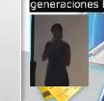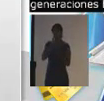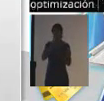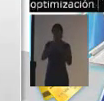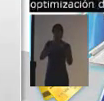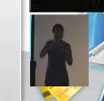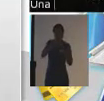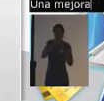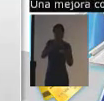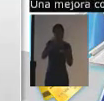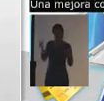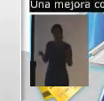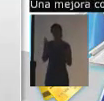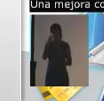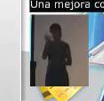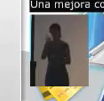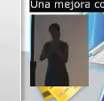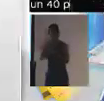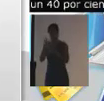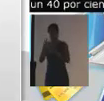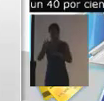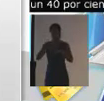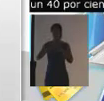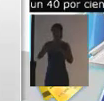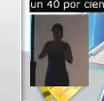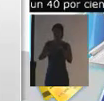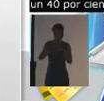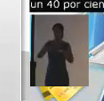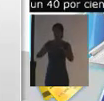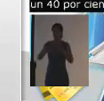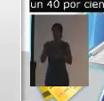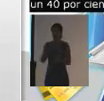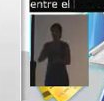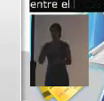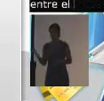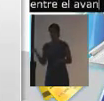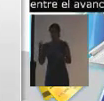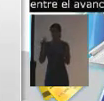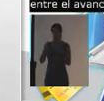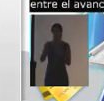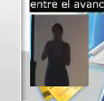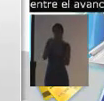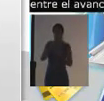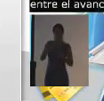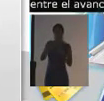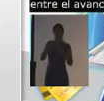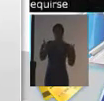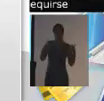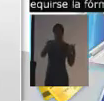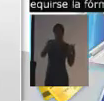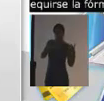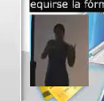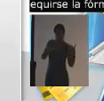An improvement by 40% of the step, certain harmony between the progress,